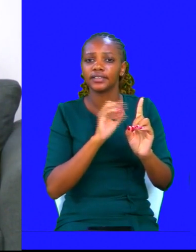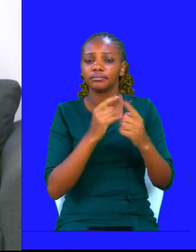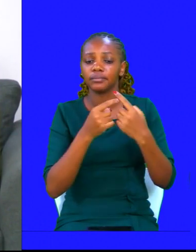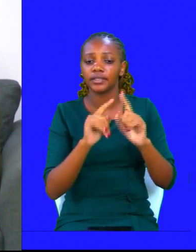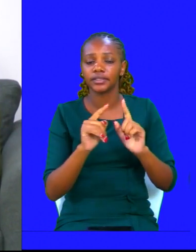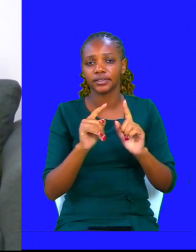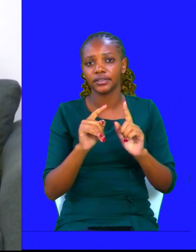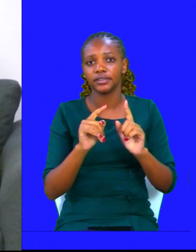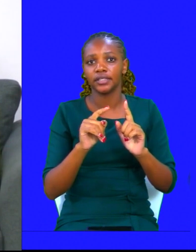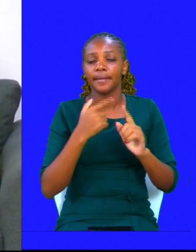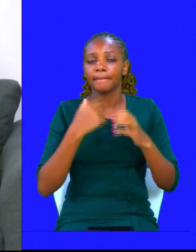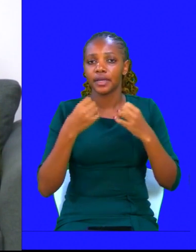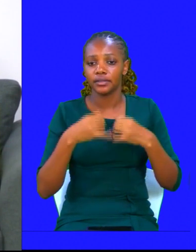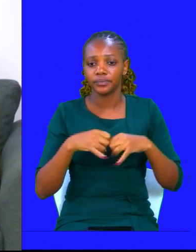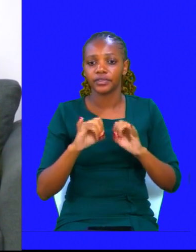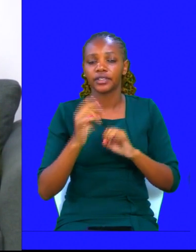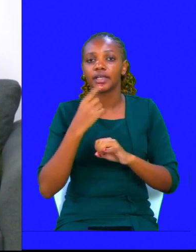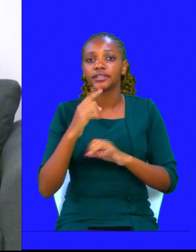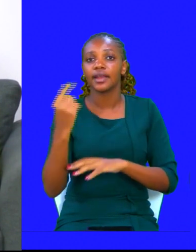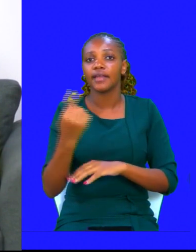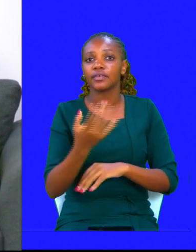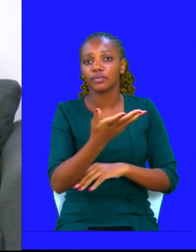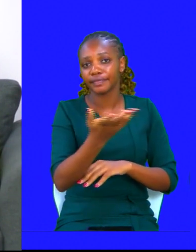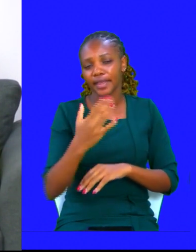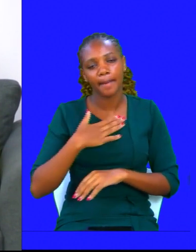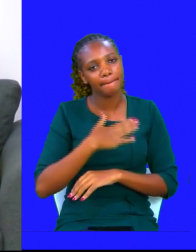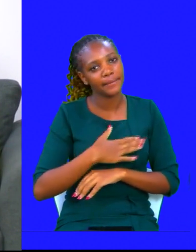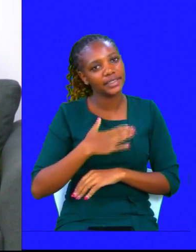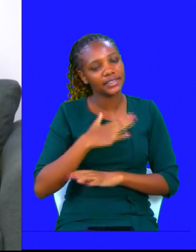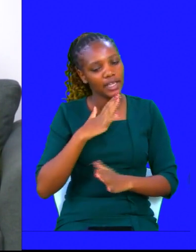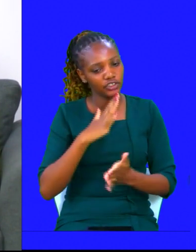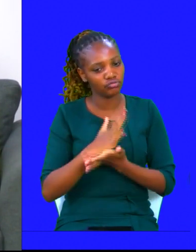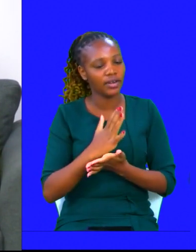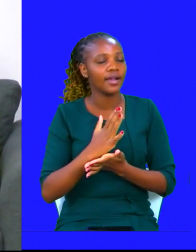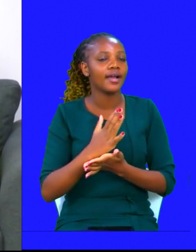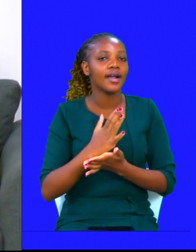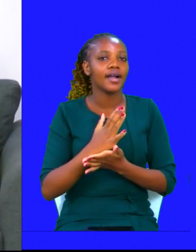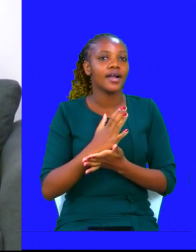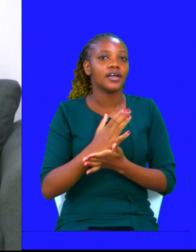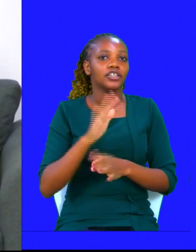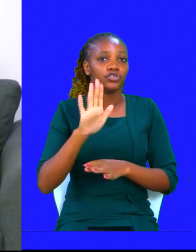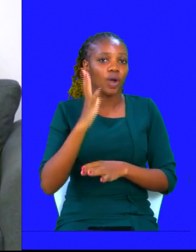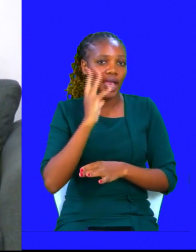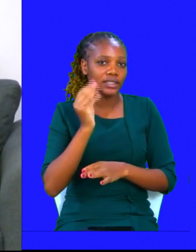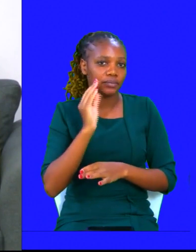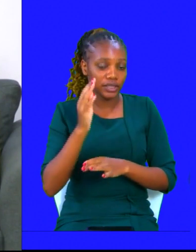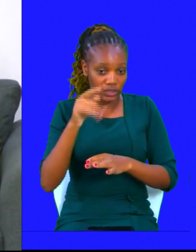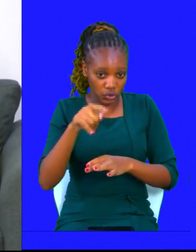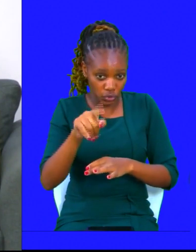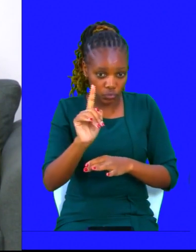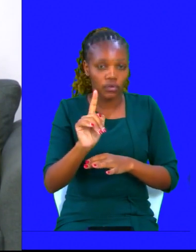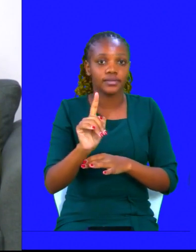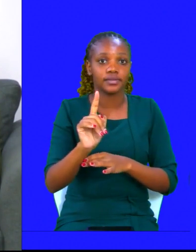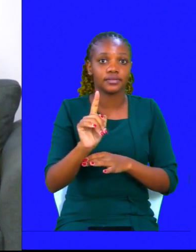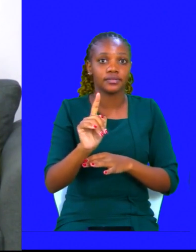I'll really just try and tell each and every person, make sure when the journey that you're in, it's your own, not something you're seeing